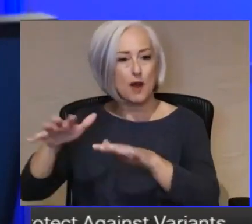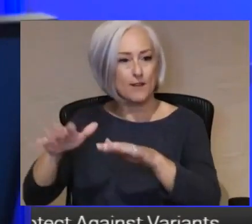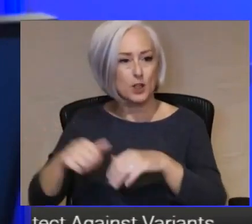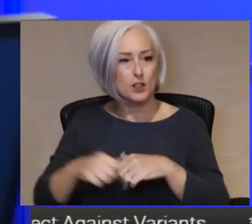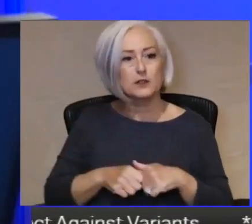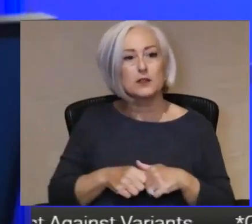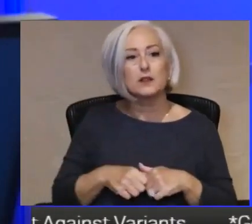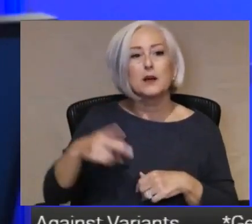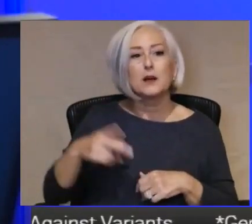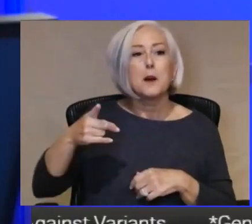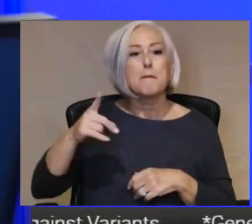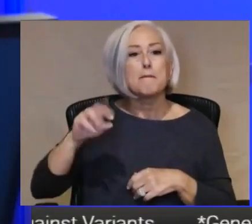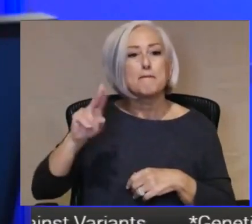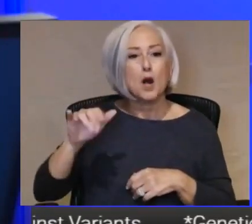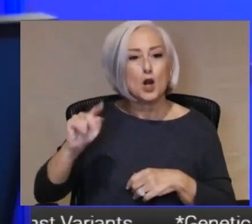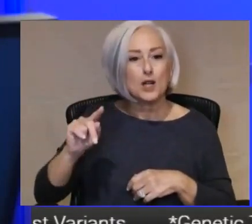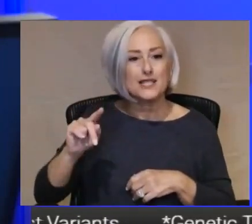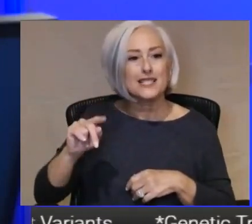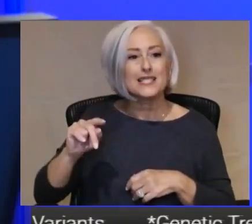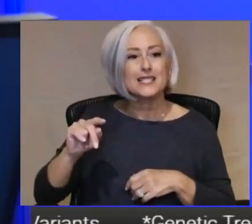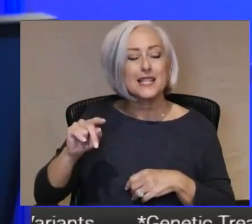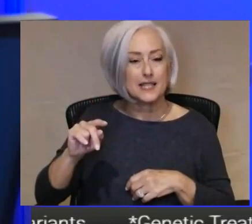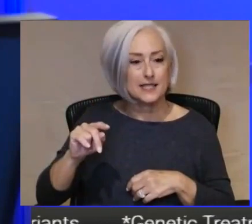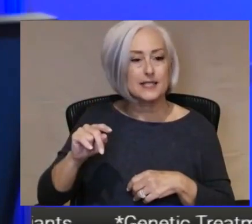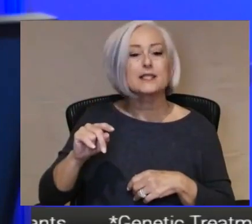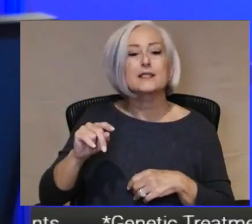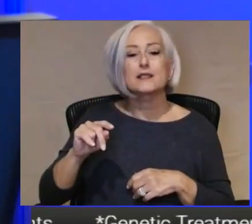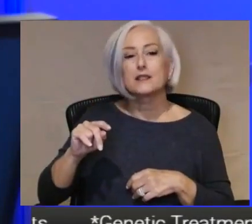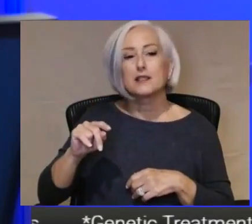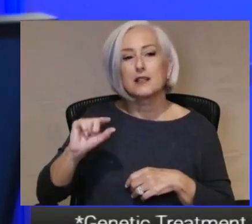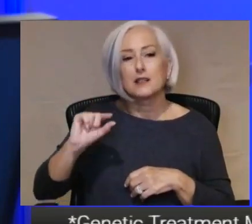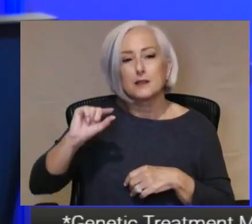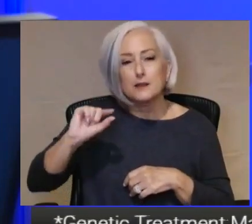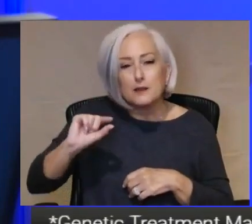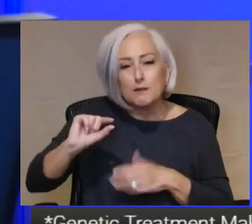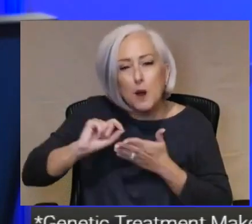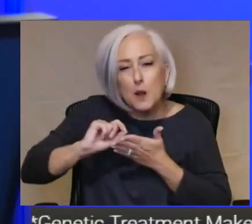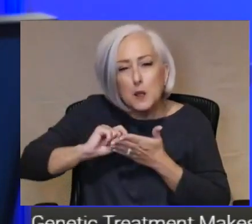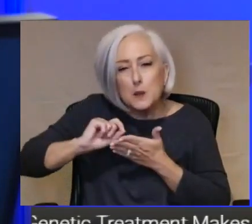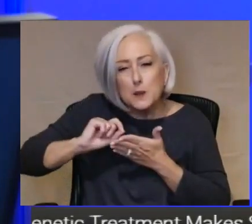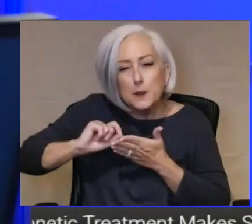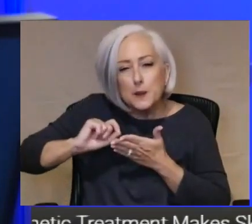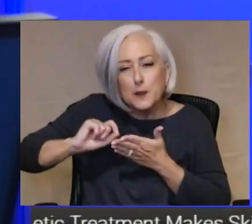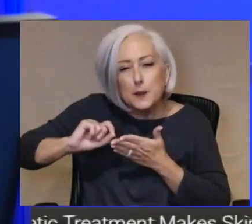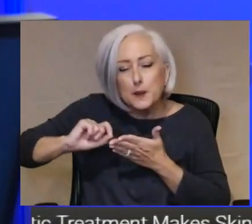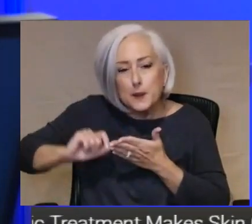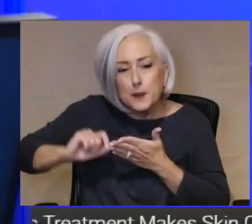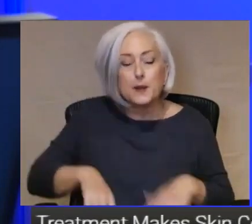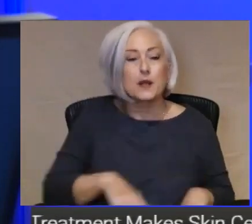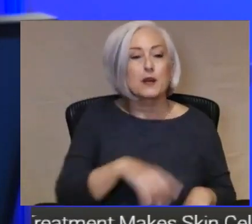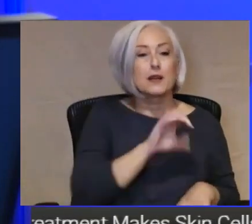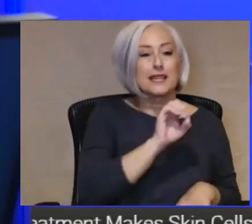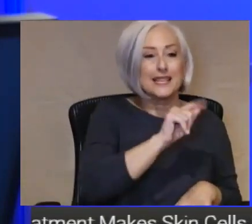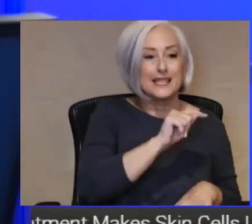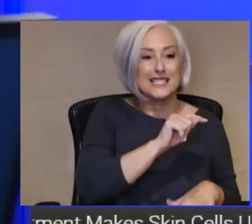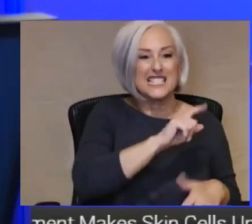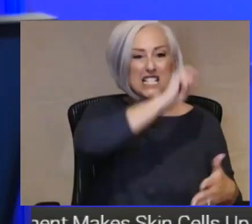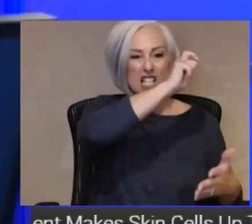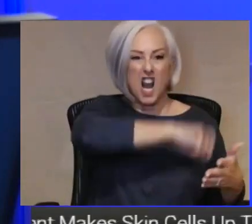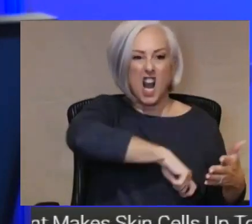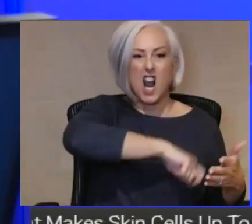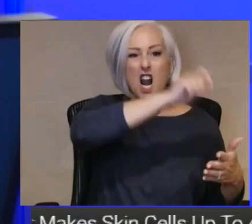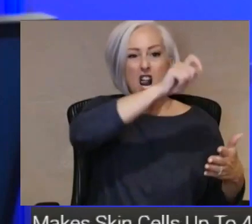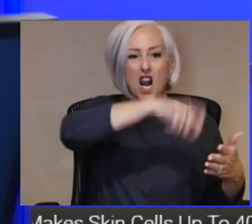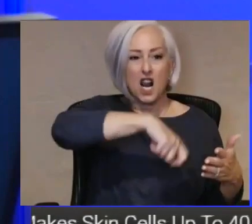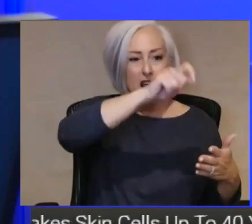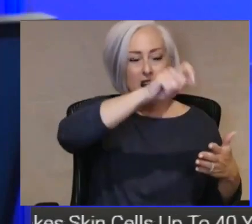untidy handwriting. Patients with Parkinson's disease have small, very tiny handwriting. Patients with Parkinson's have more than tremor. They